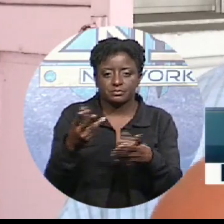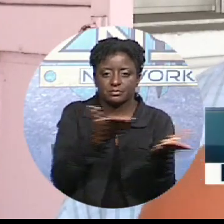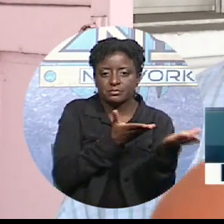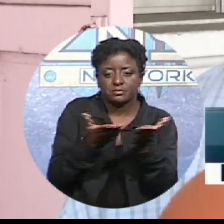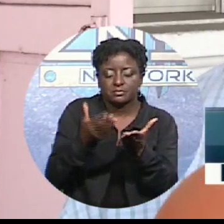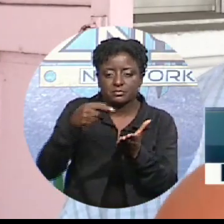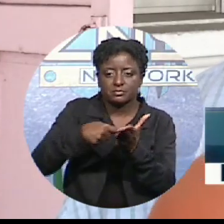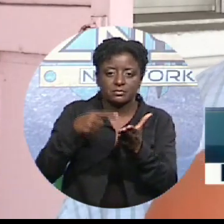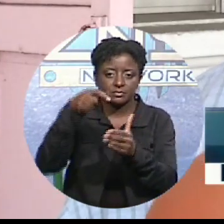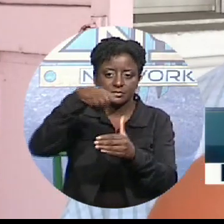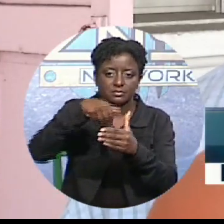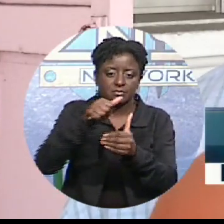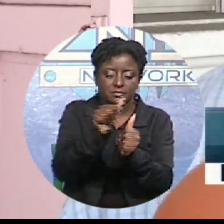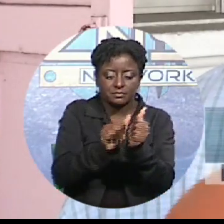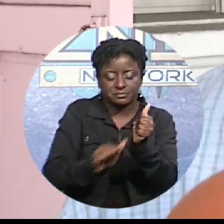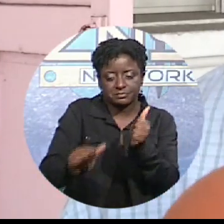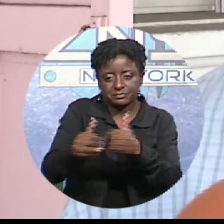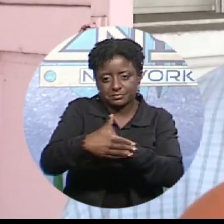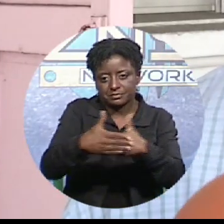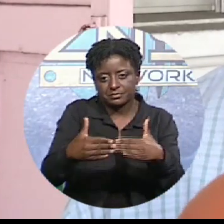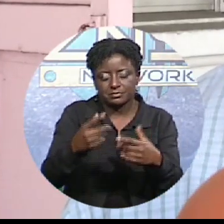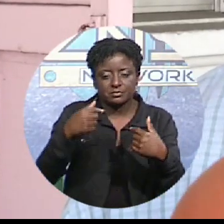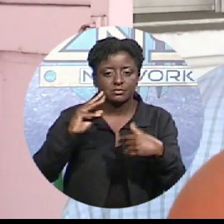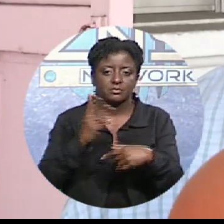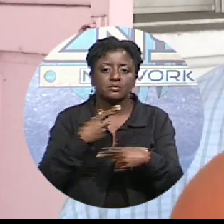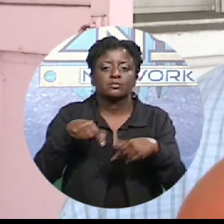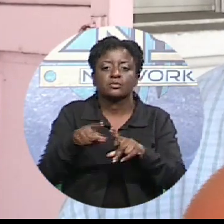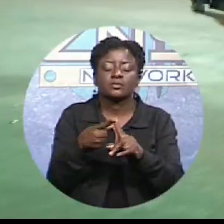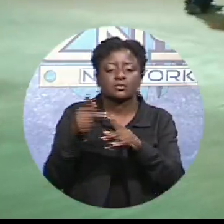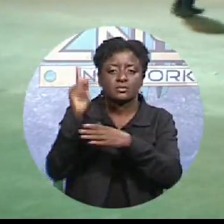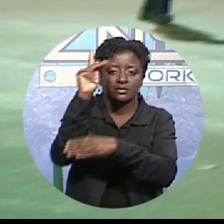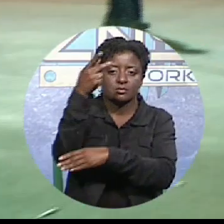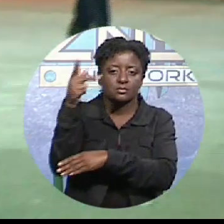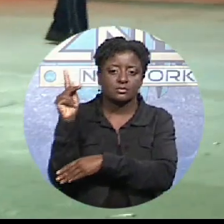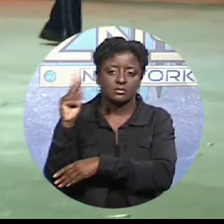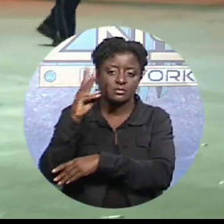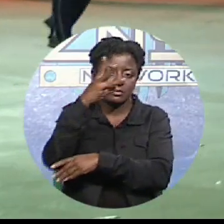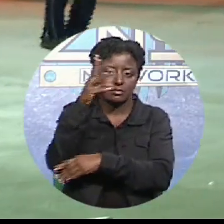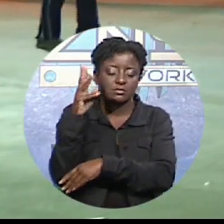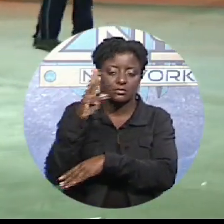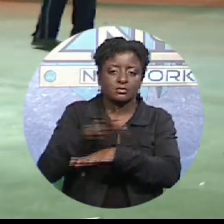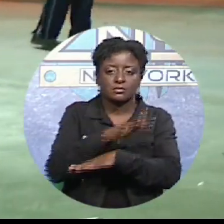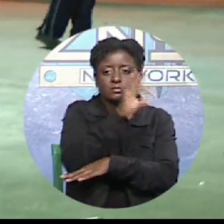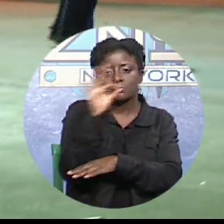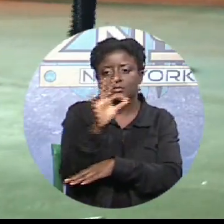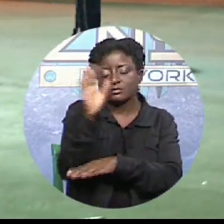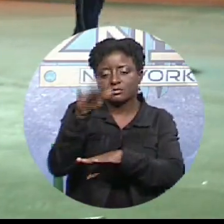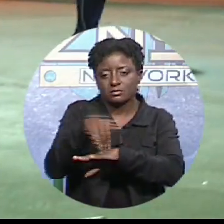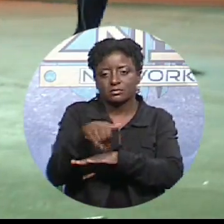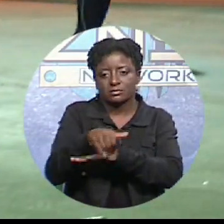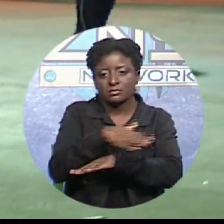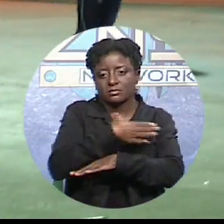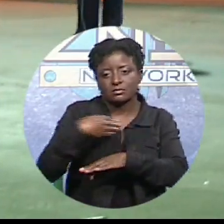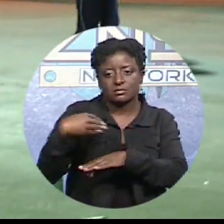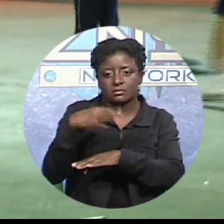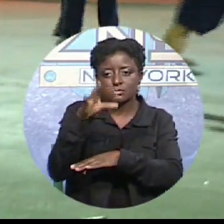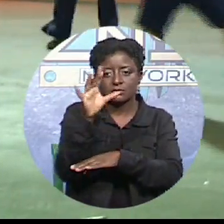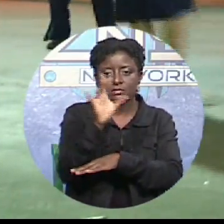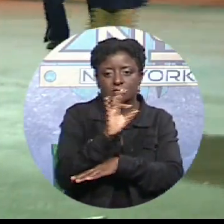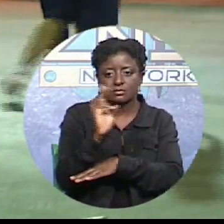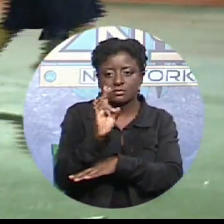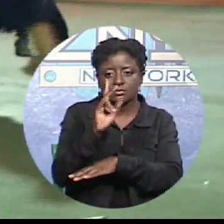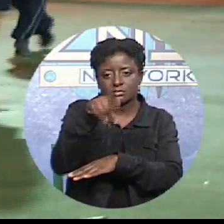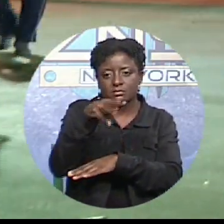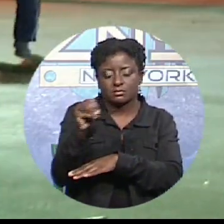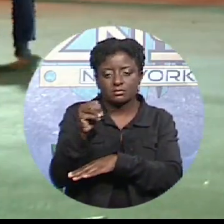in Nassau. So we're going down to Pinewood on this Friday night at 7 p.m. We have a pastors,